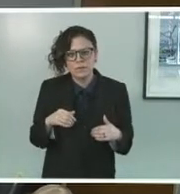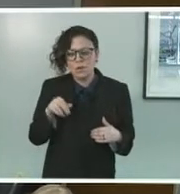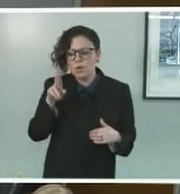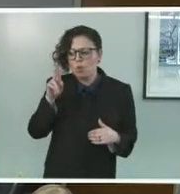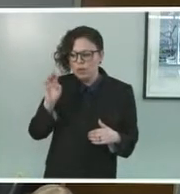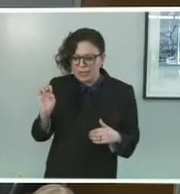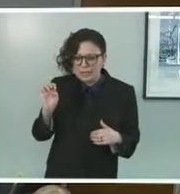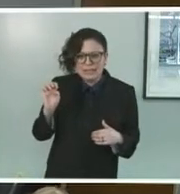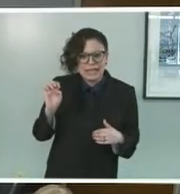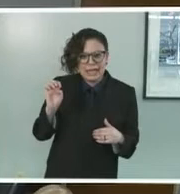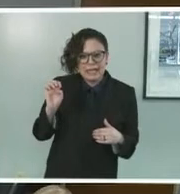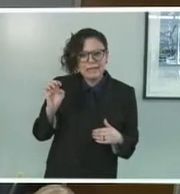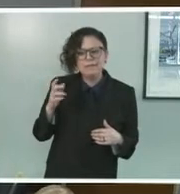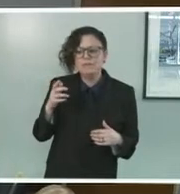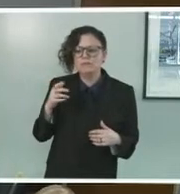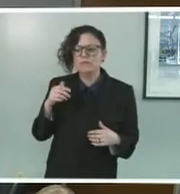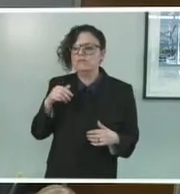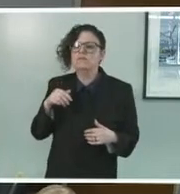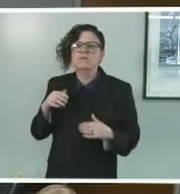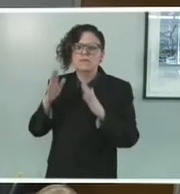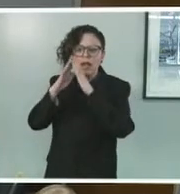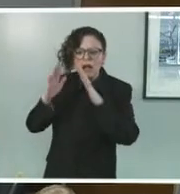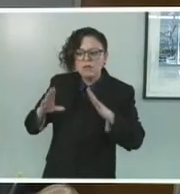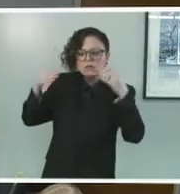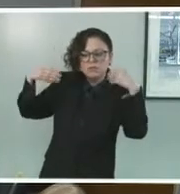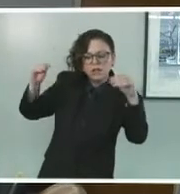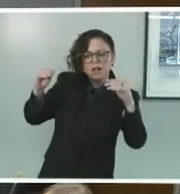estate transaction-related companies like